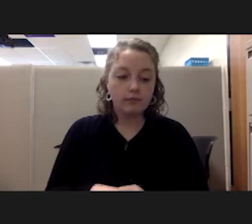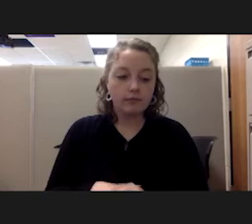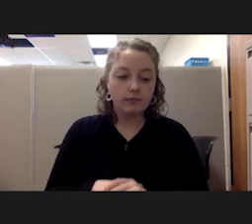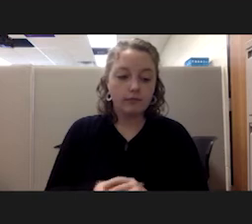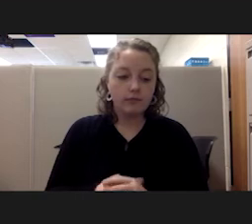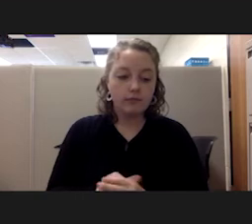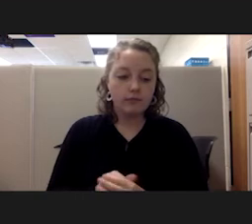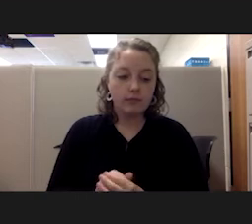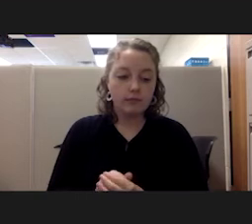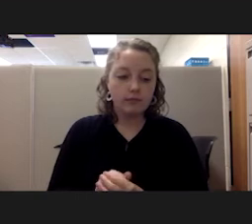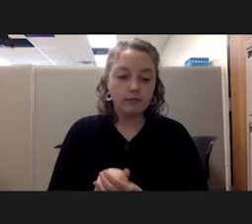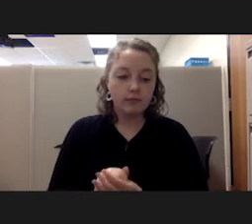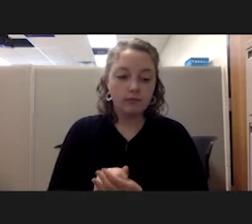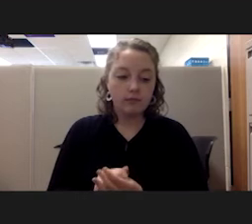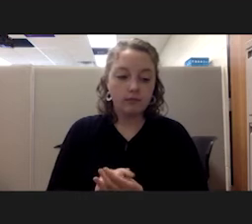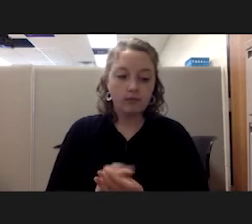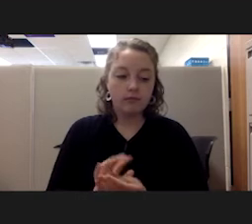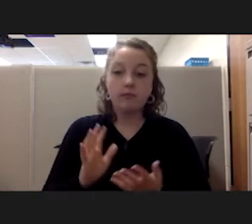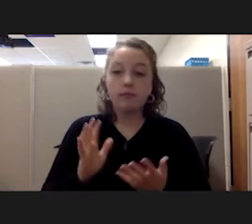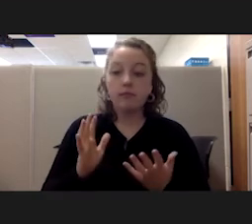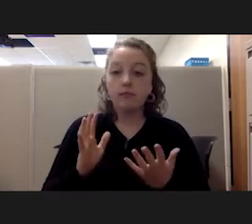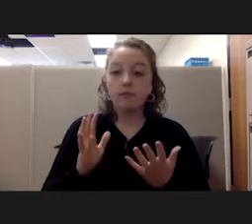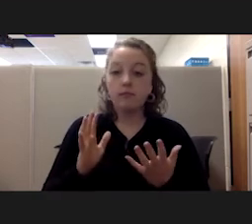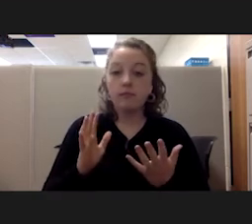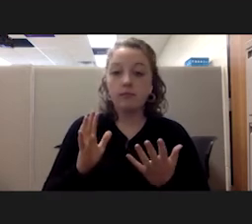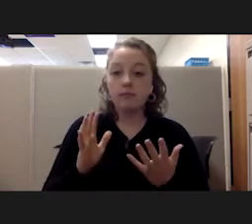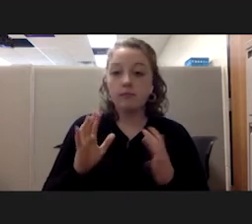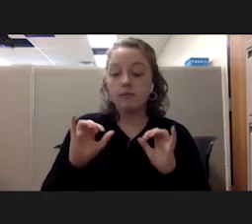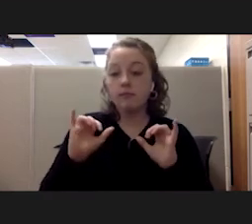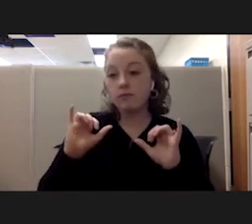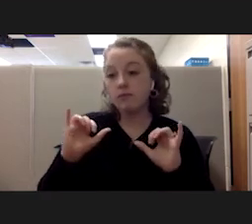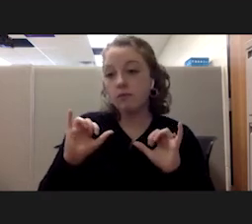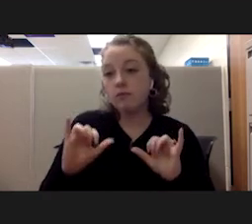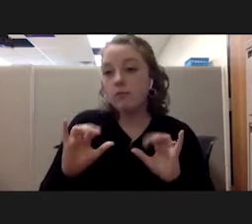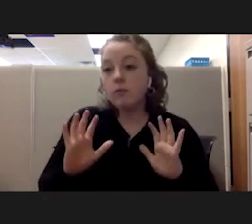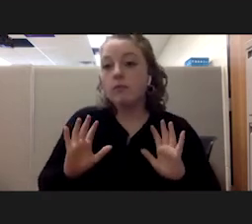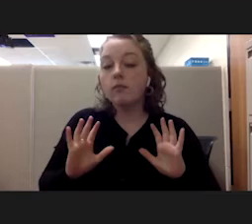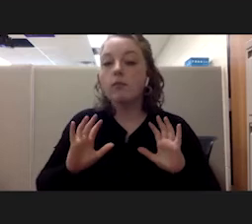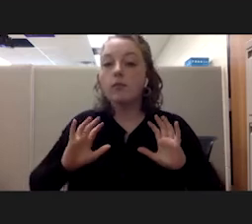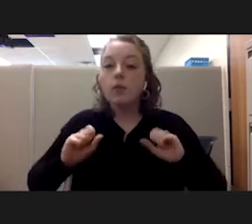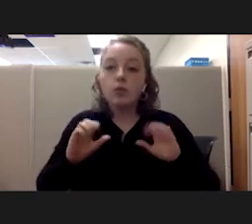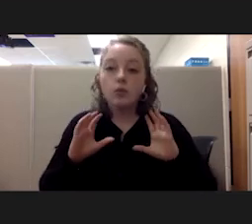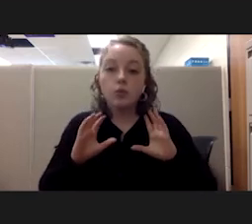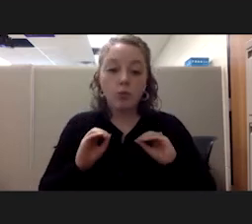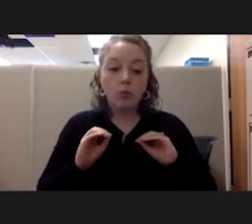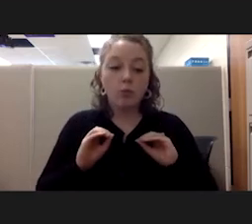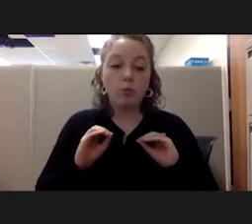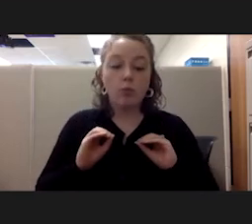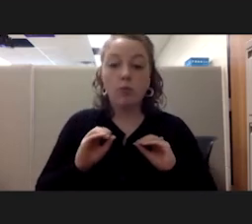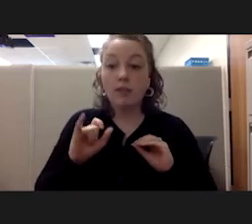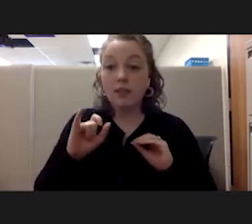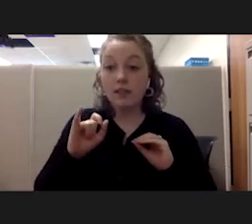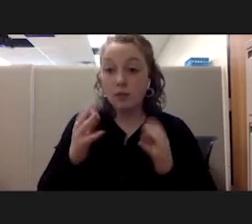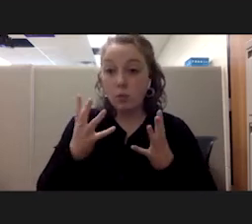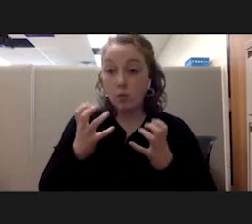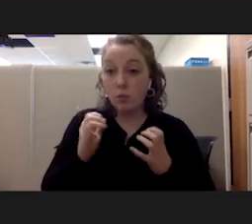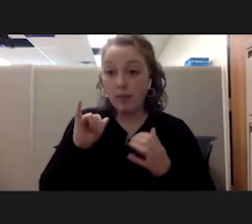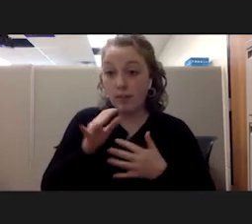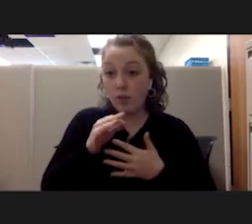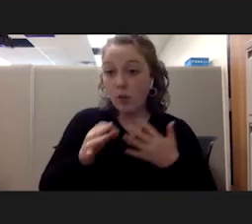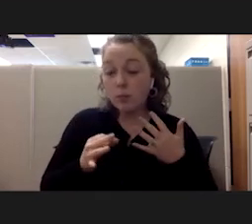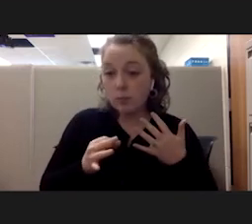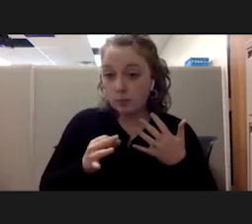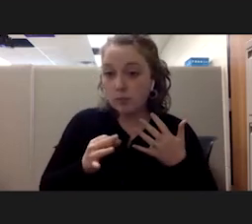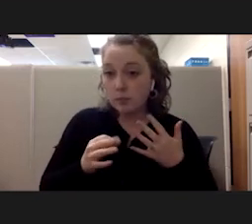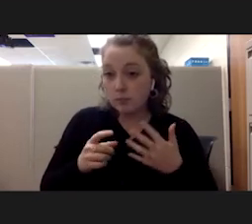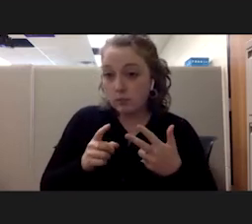I guess, yeah, my thought is if we want that phase 3, I mean, if we want that option 3, let's go for that one. And then if